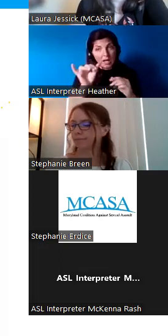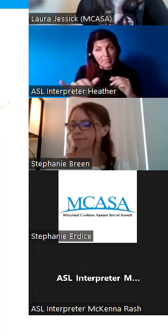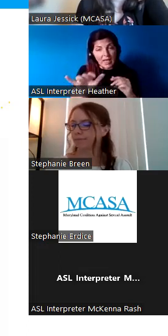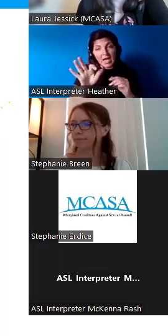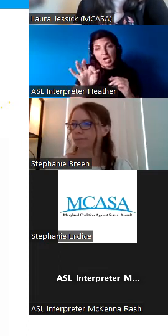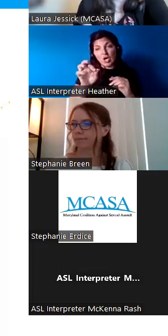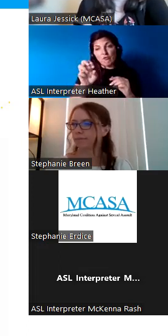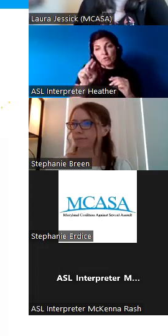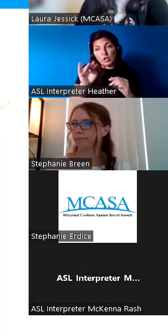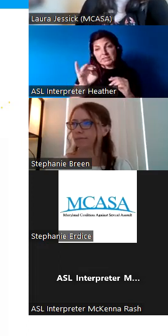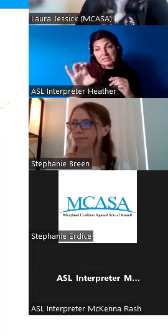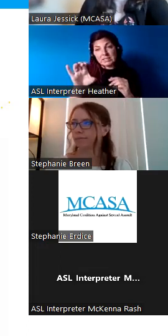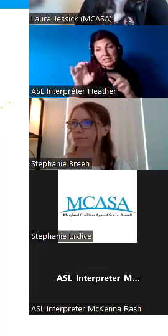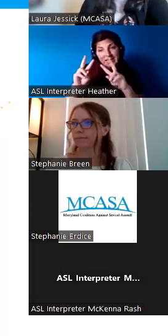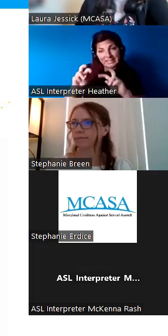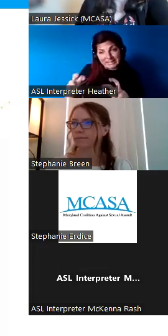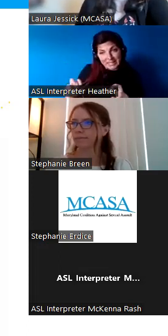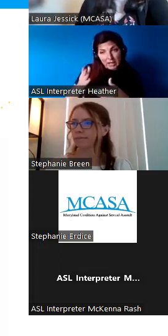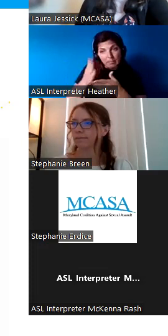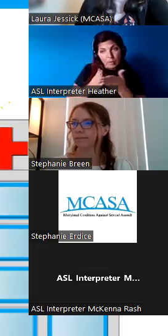forensic exam component.